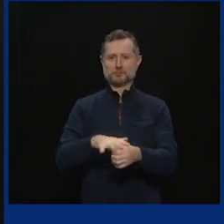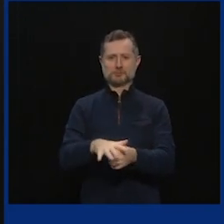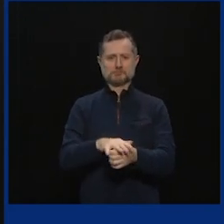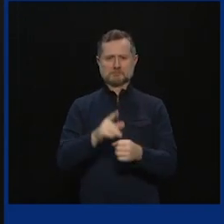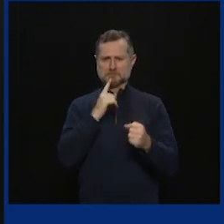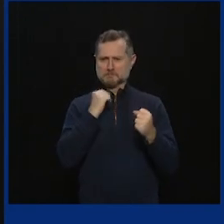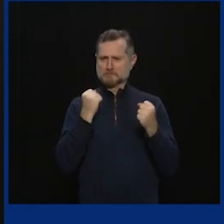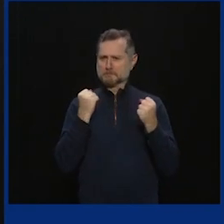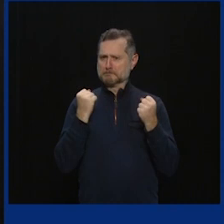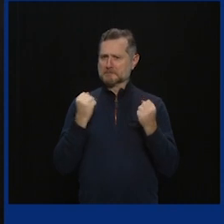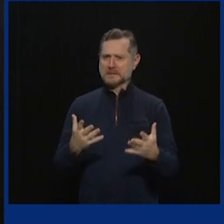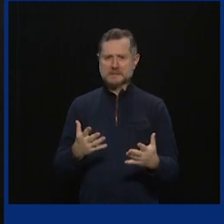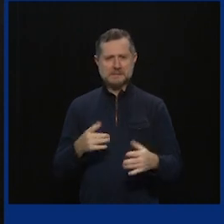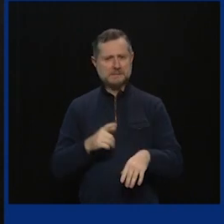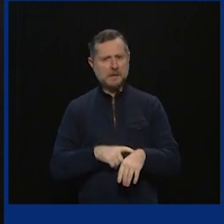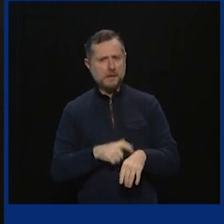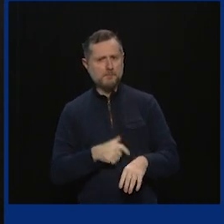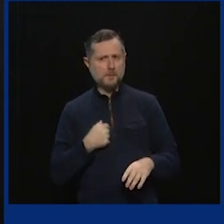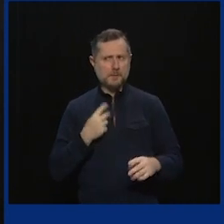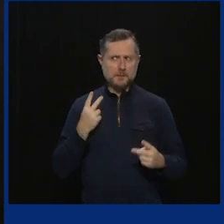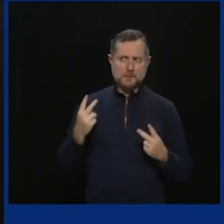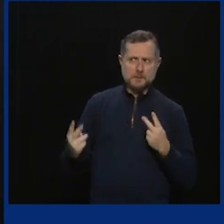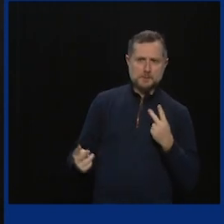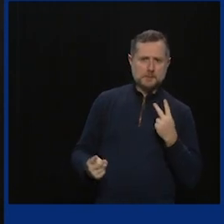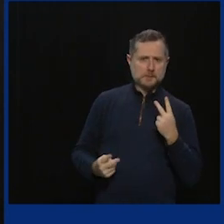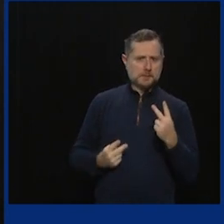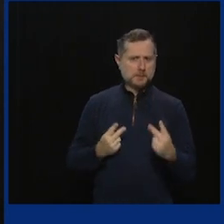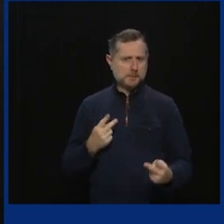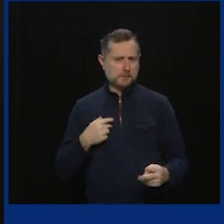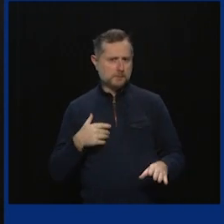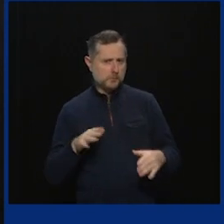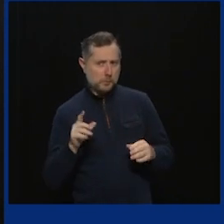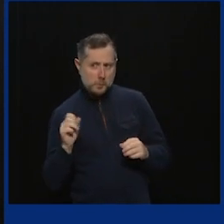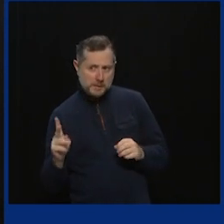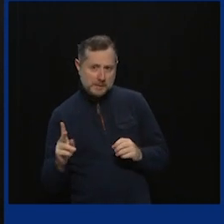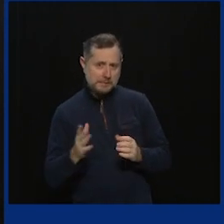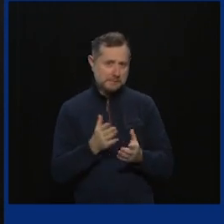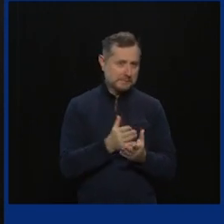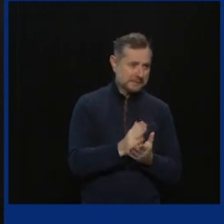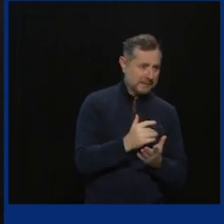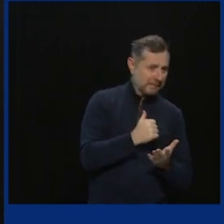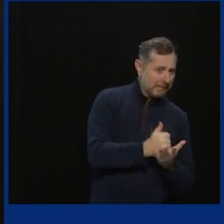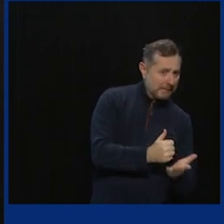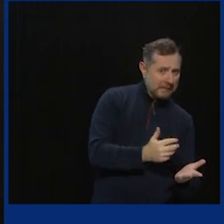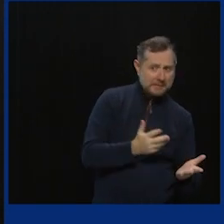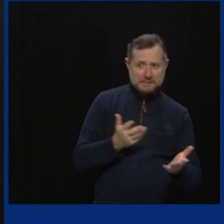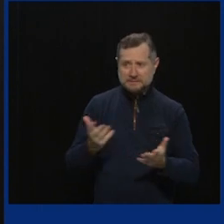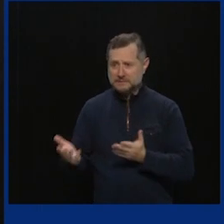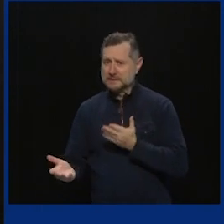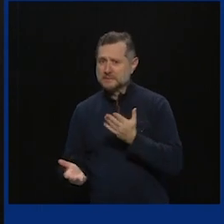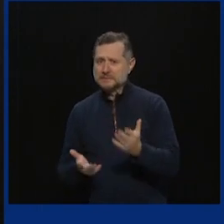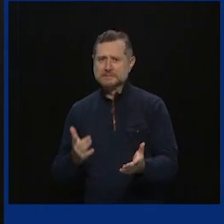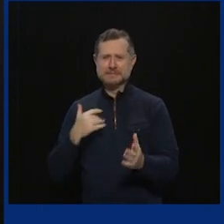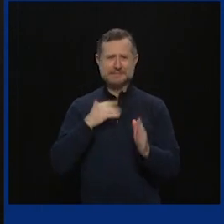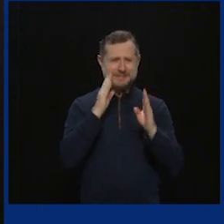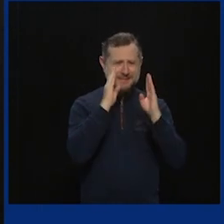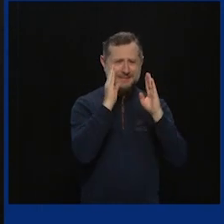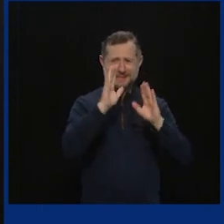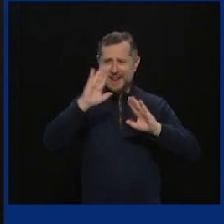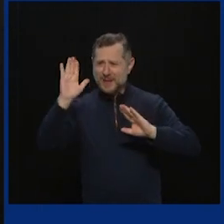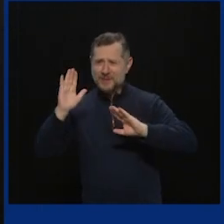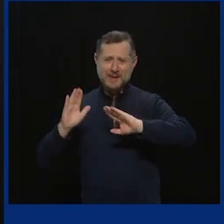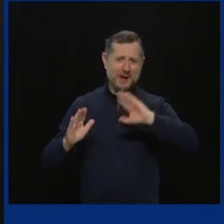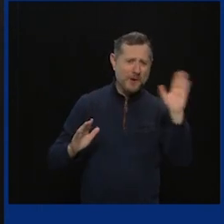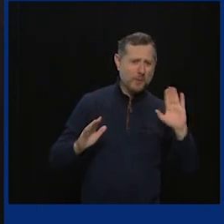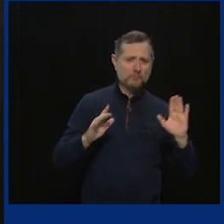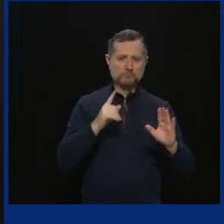see people and see, are you okay? Can we help you in any way? So she's amazing. I just want to thank her for being our borough president,